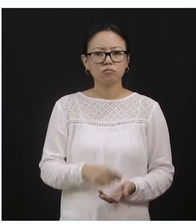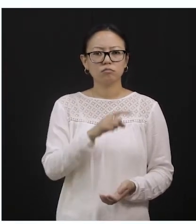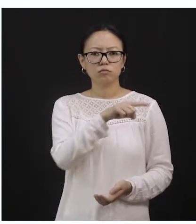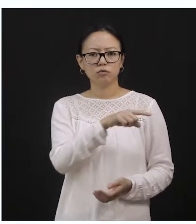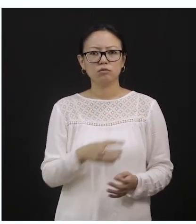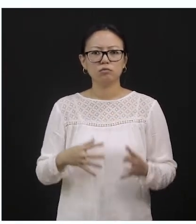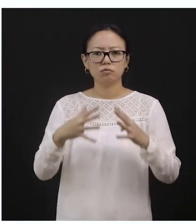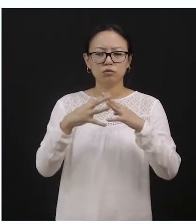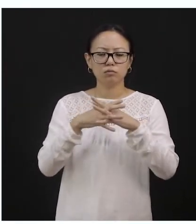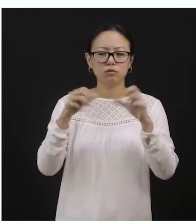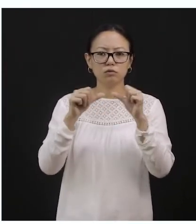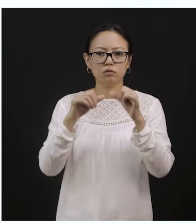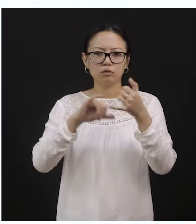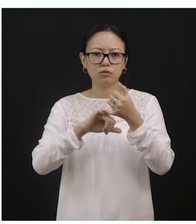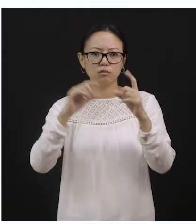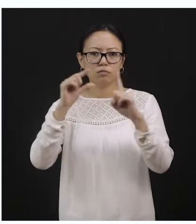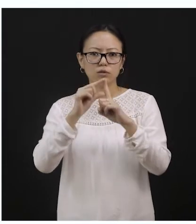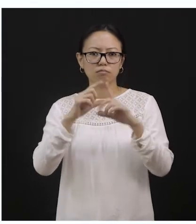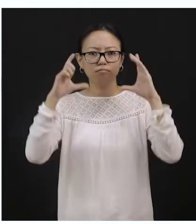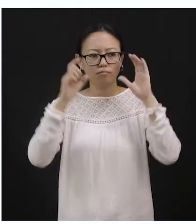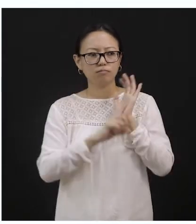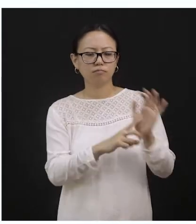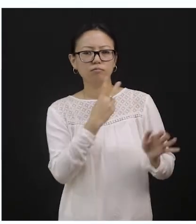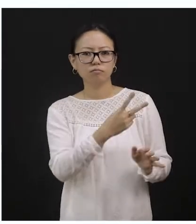wasps. This is called wasps.